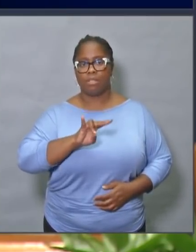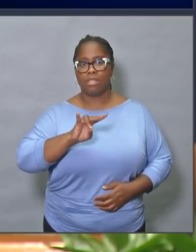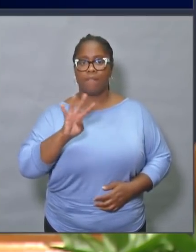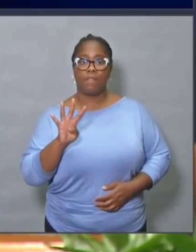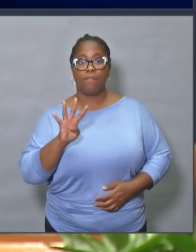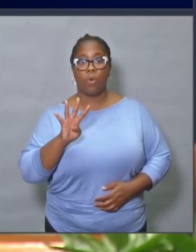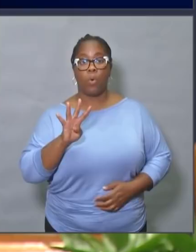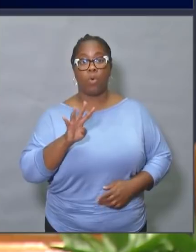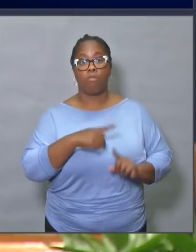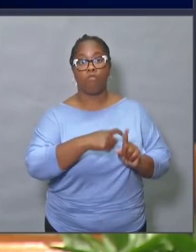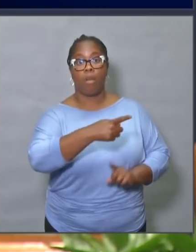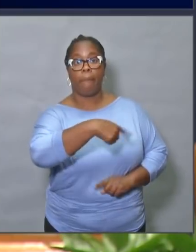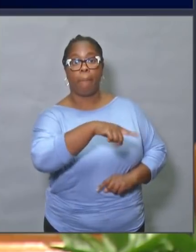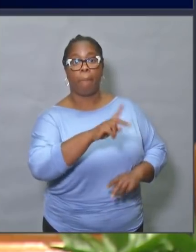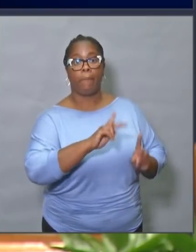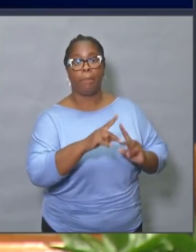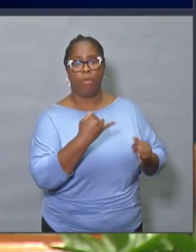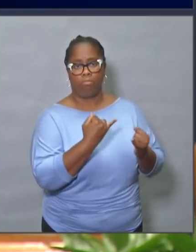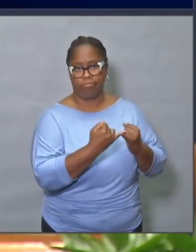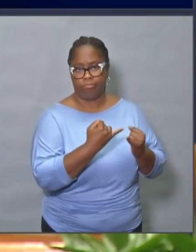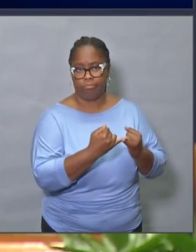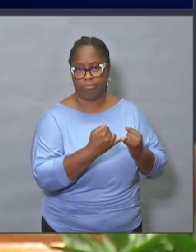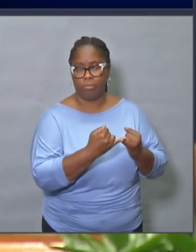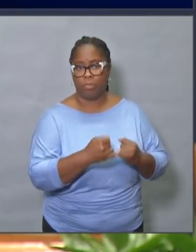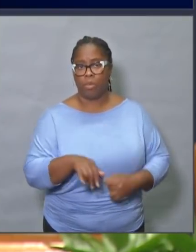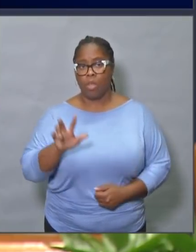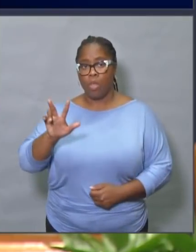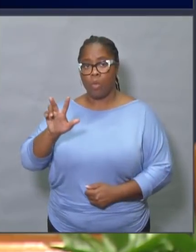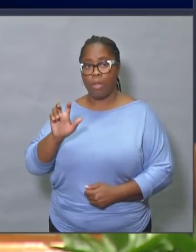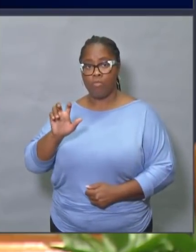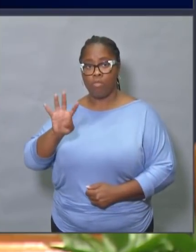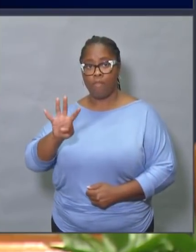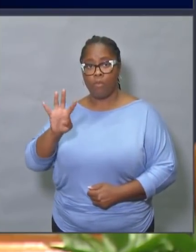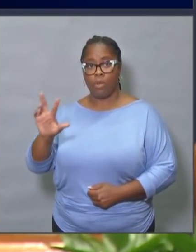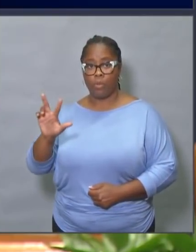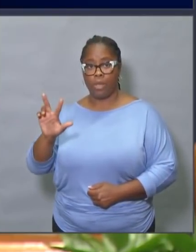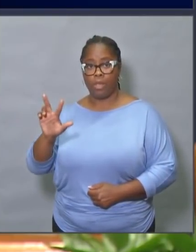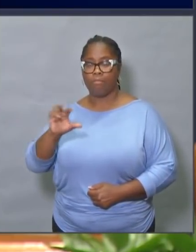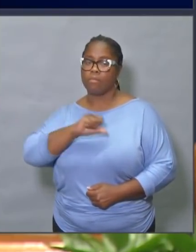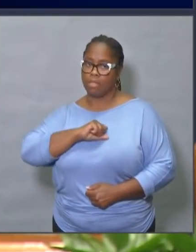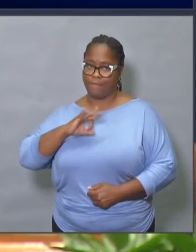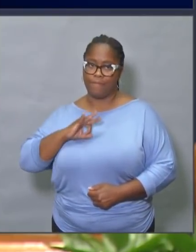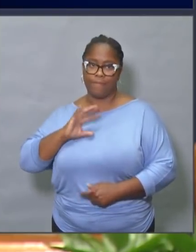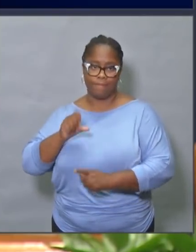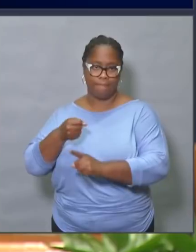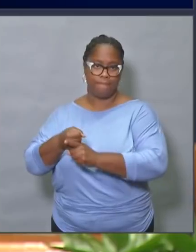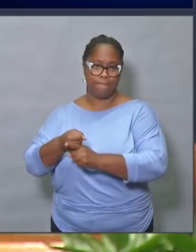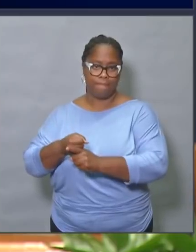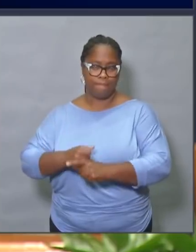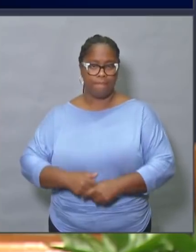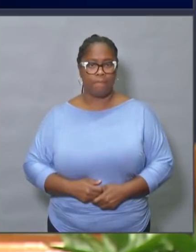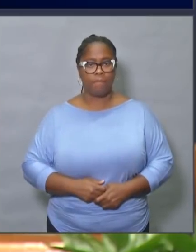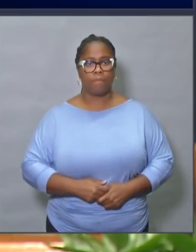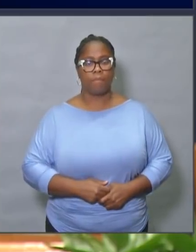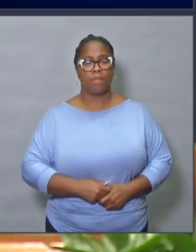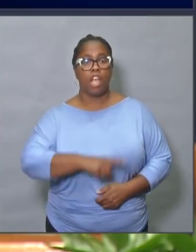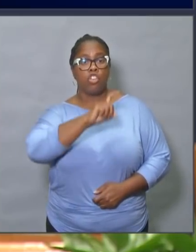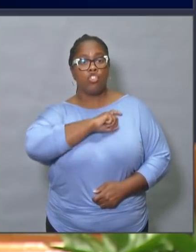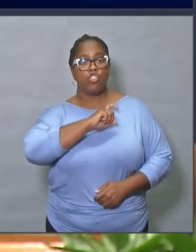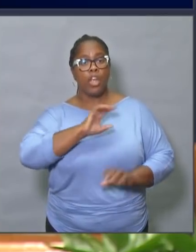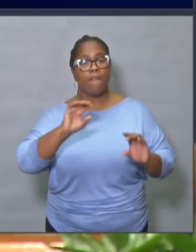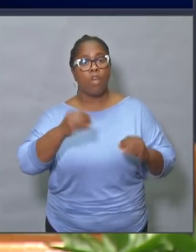2,974 were among people who are incarcerated, and 343 are among staff. The Sheriff's Office is